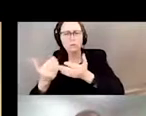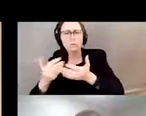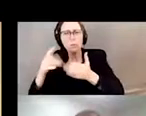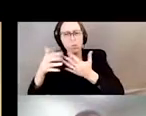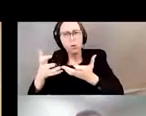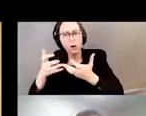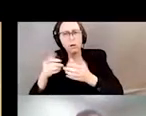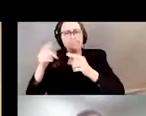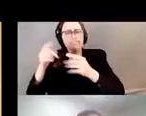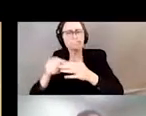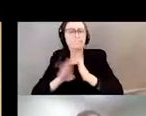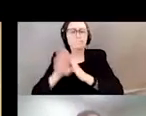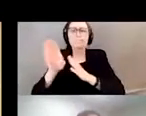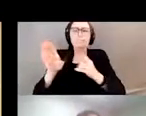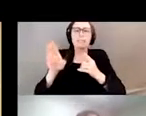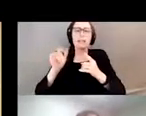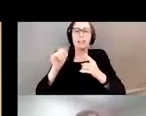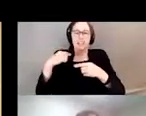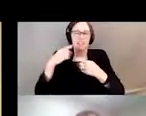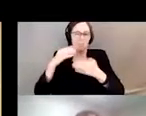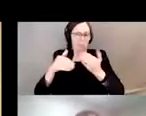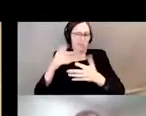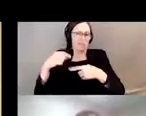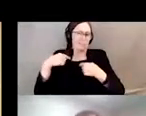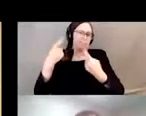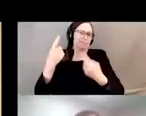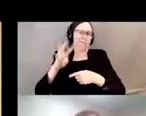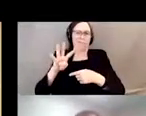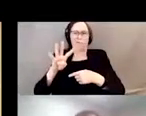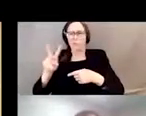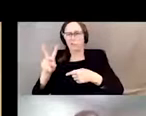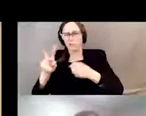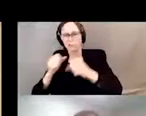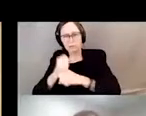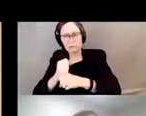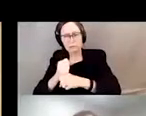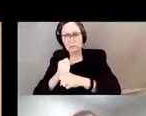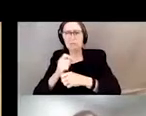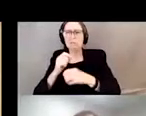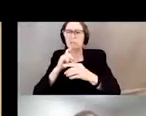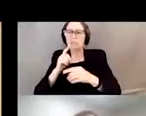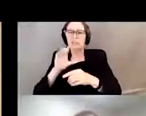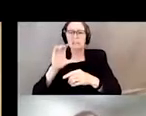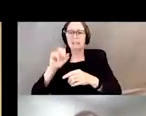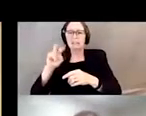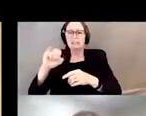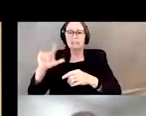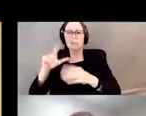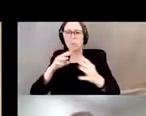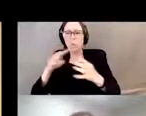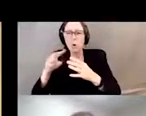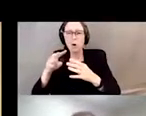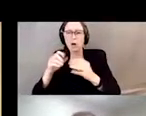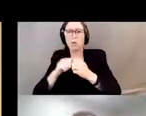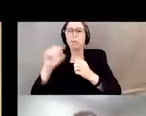has been a 42-year process. But basically, it's been a civil war with outside forces coming in, backing up